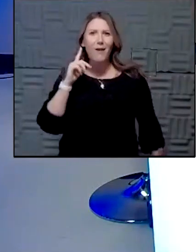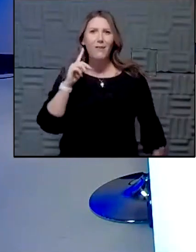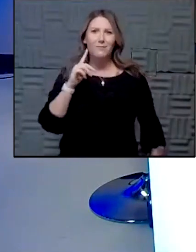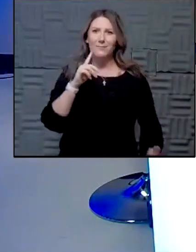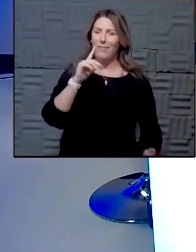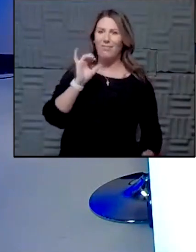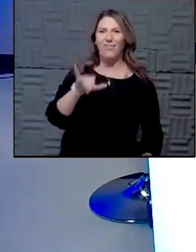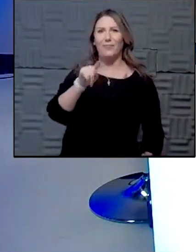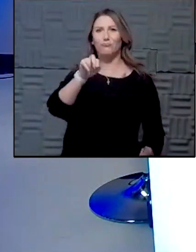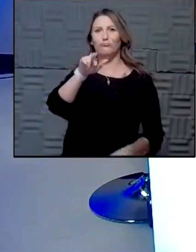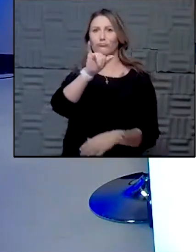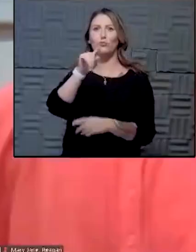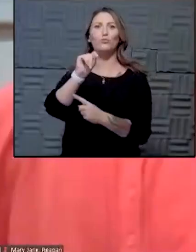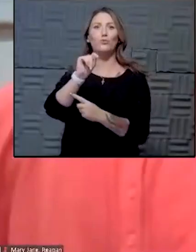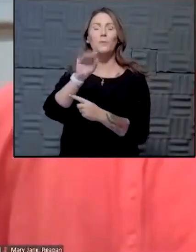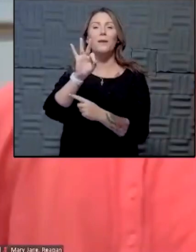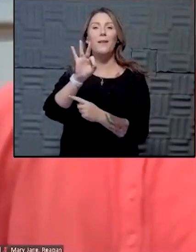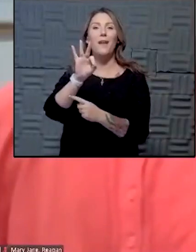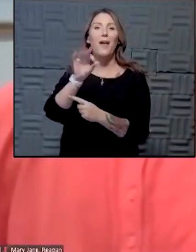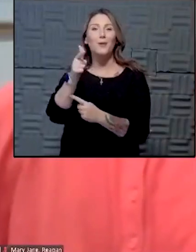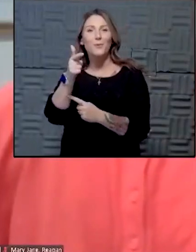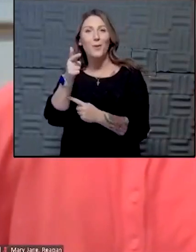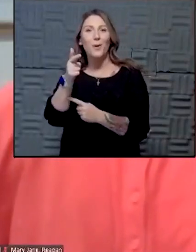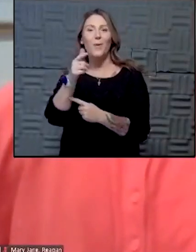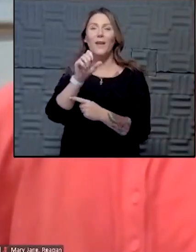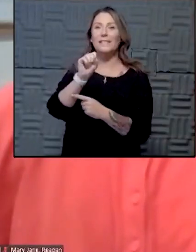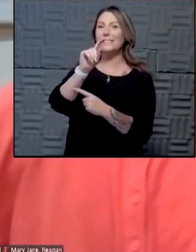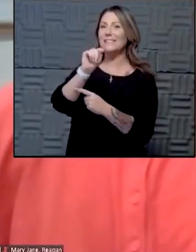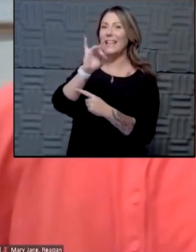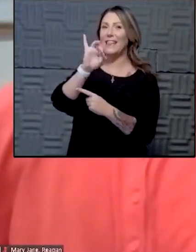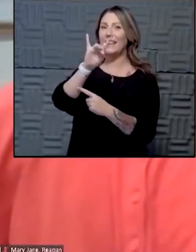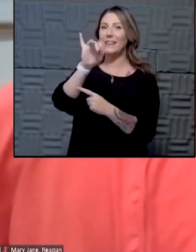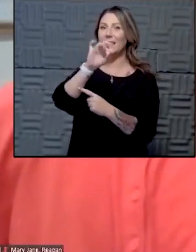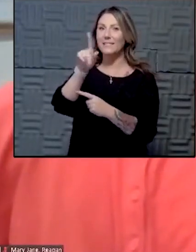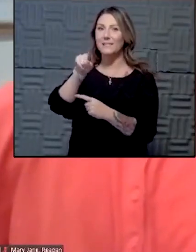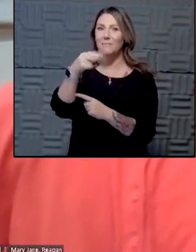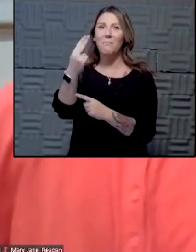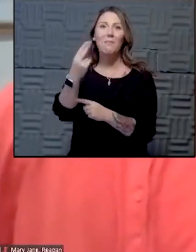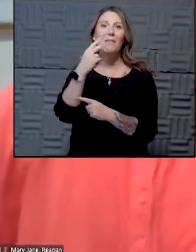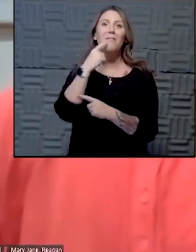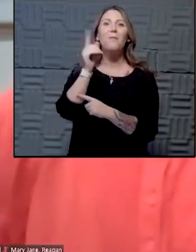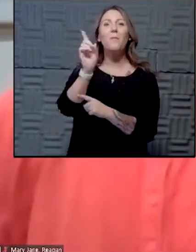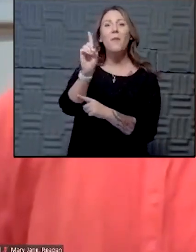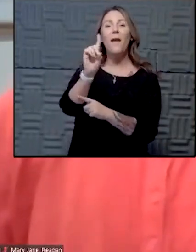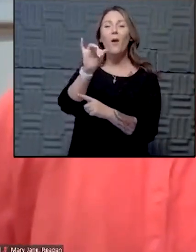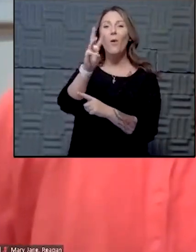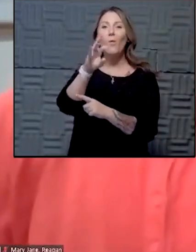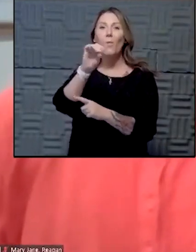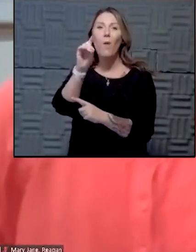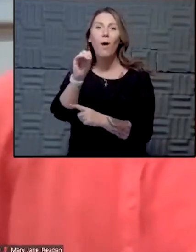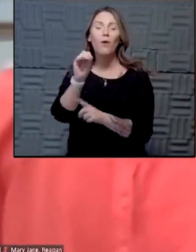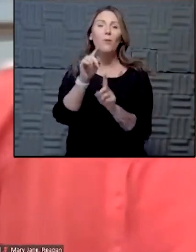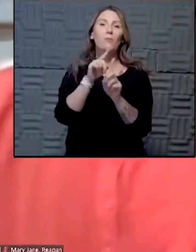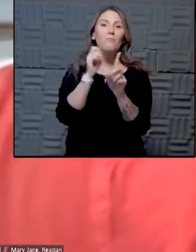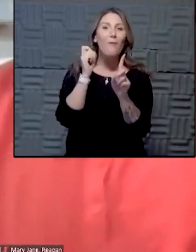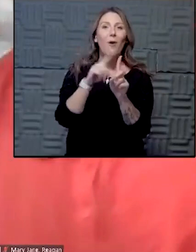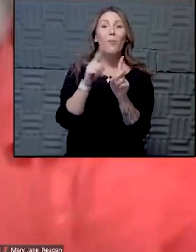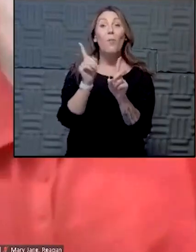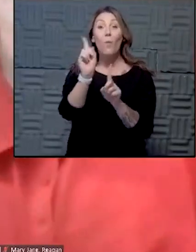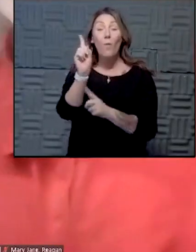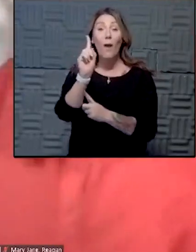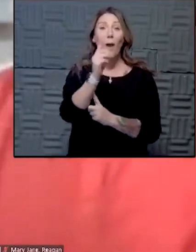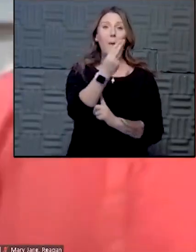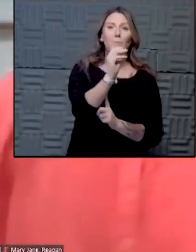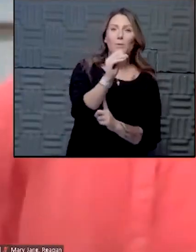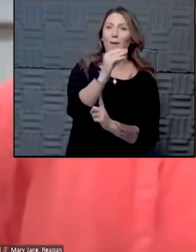Troop 921 at St. Elizabeth Parish in Waldo, with girls who are both from Kansas and Missouri as our guests,